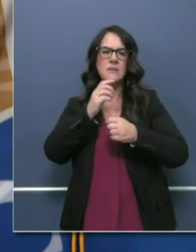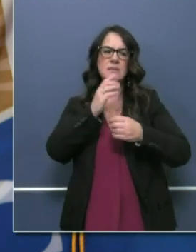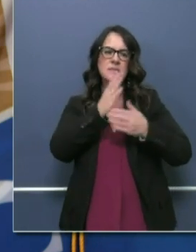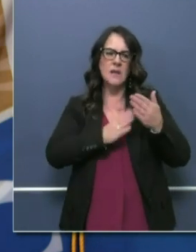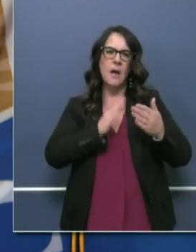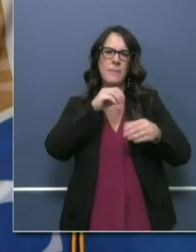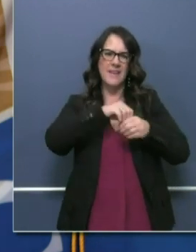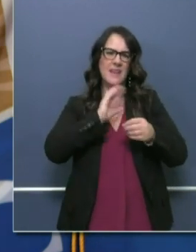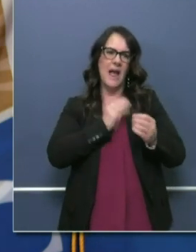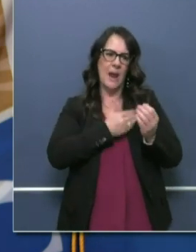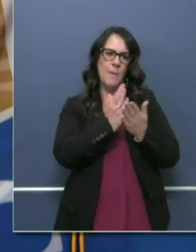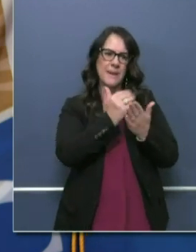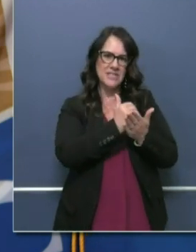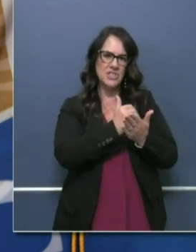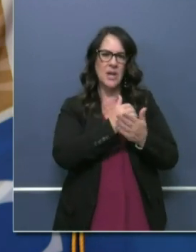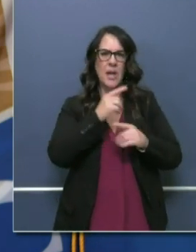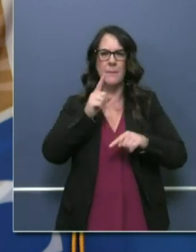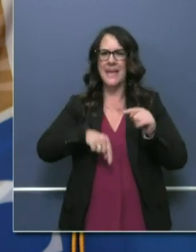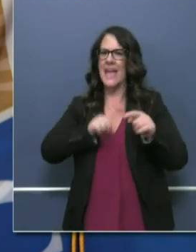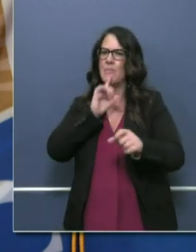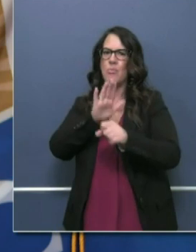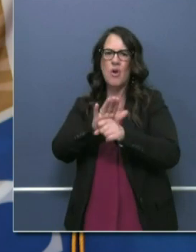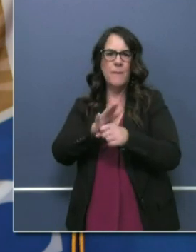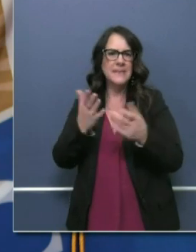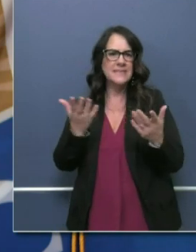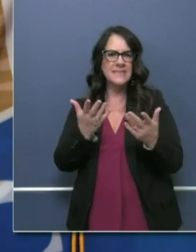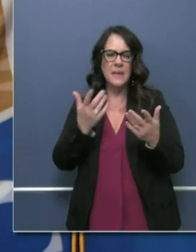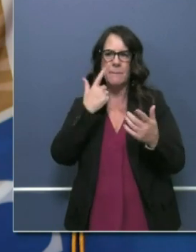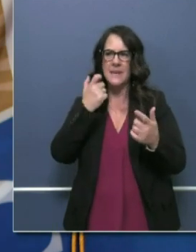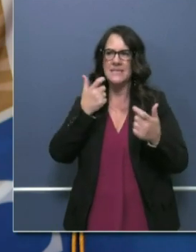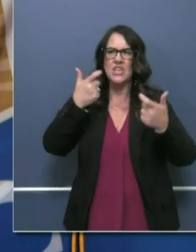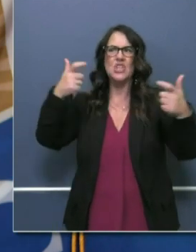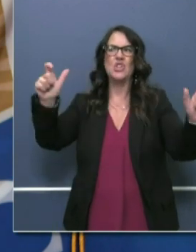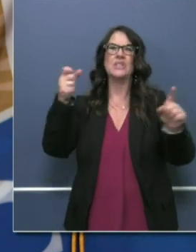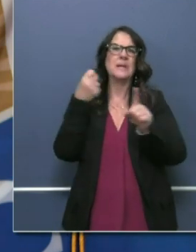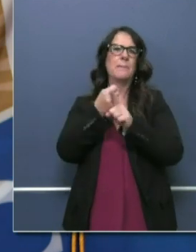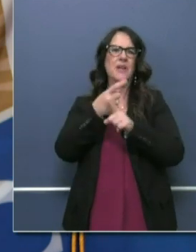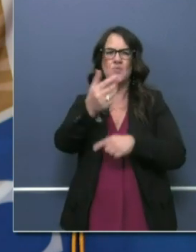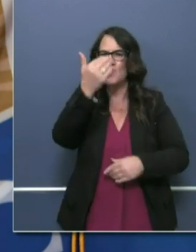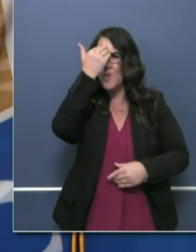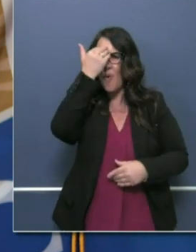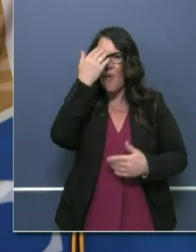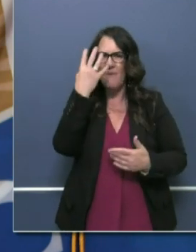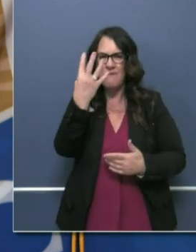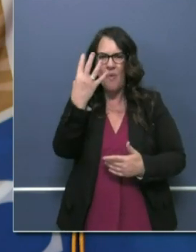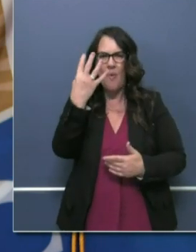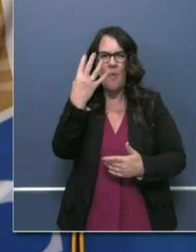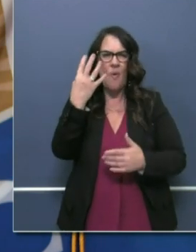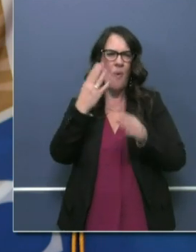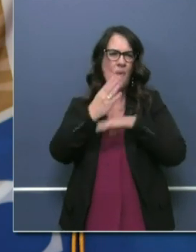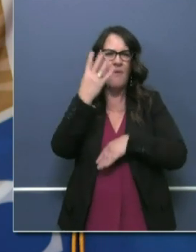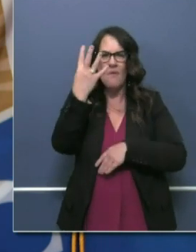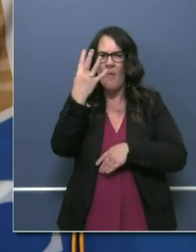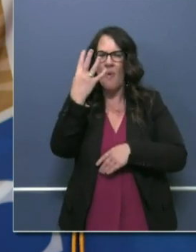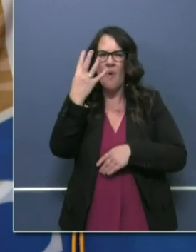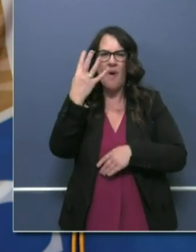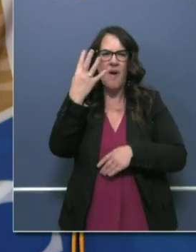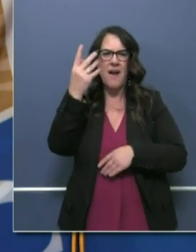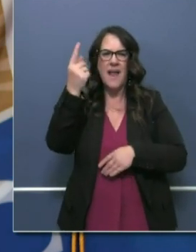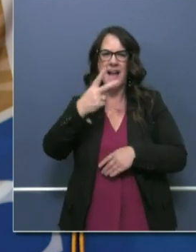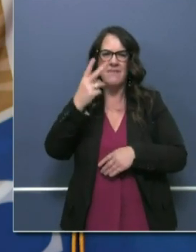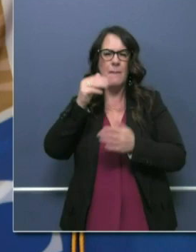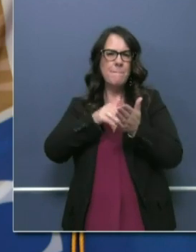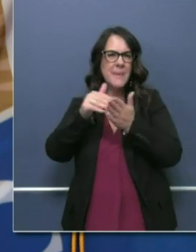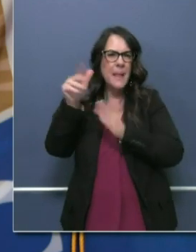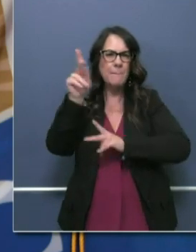cannot overpromise what we're capable of delivering considering the magnitude. You just do the math on 4+ million people that have filed for unemployment insurance